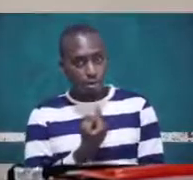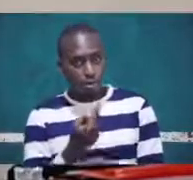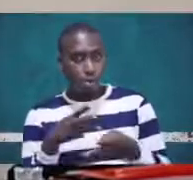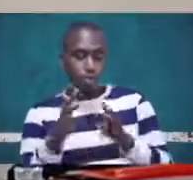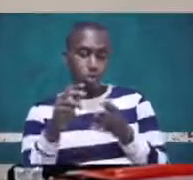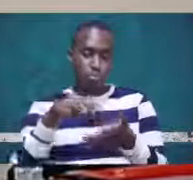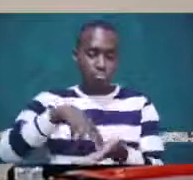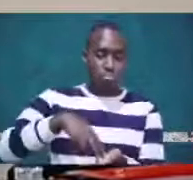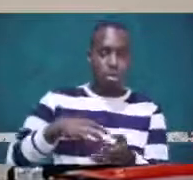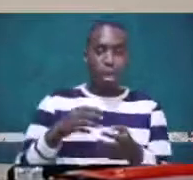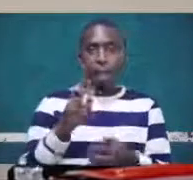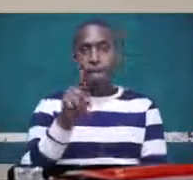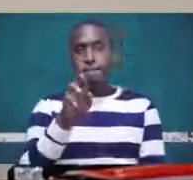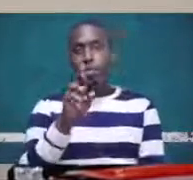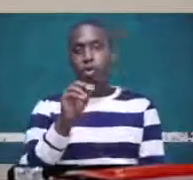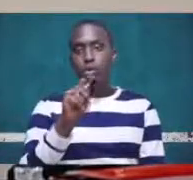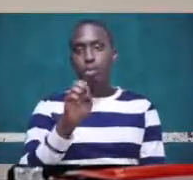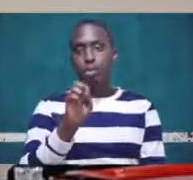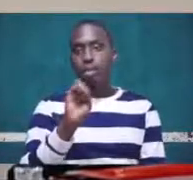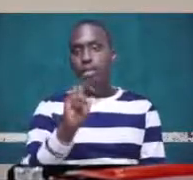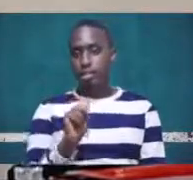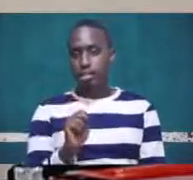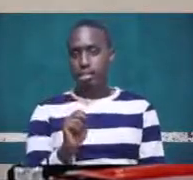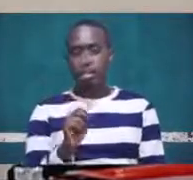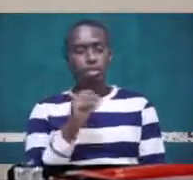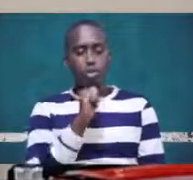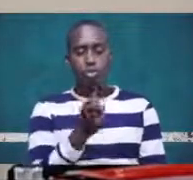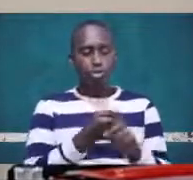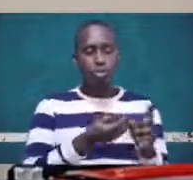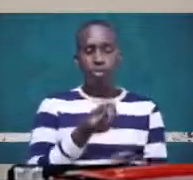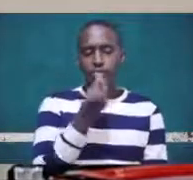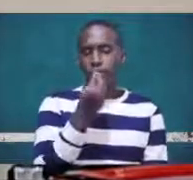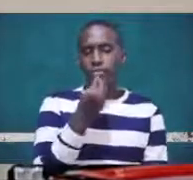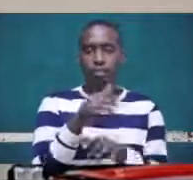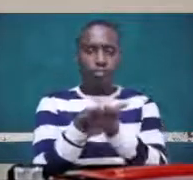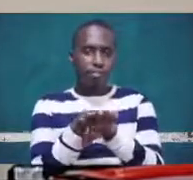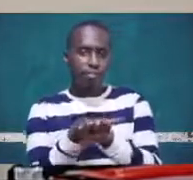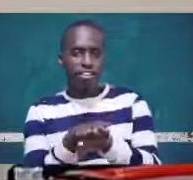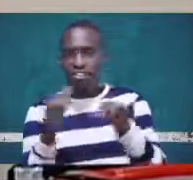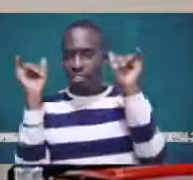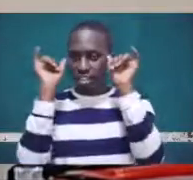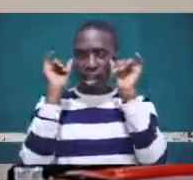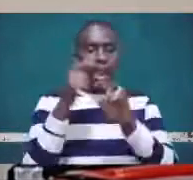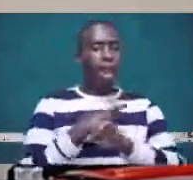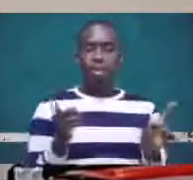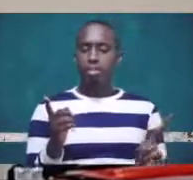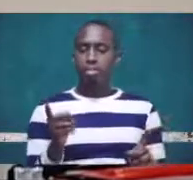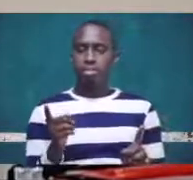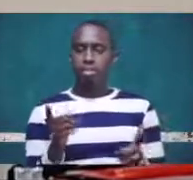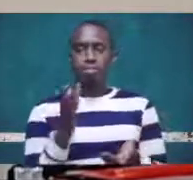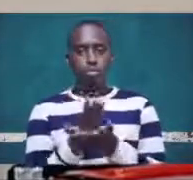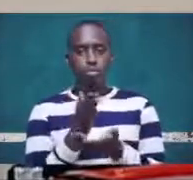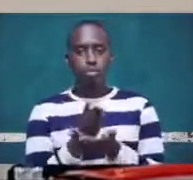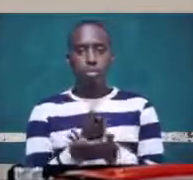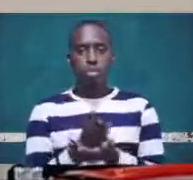the proteins we do have, not the ones we eat from food, not fish, not beef, not what, but the ones